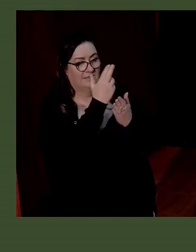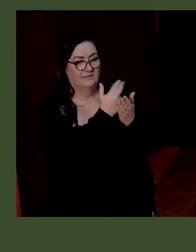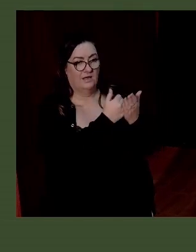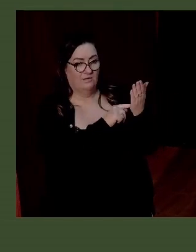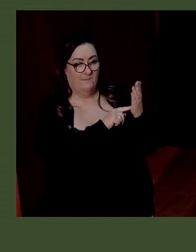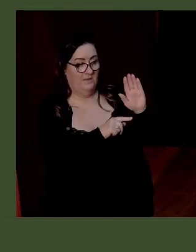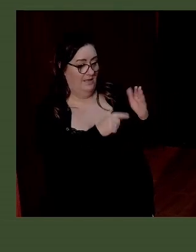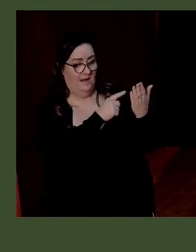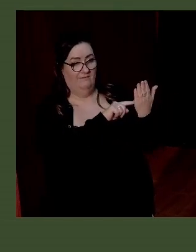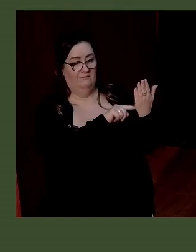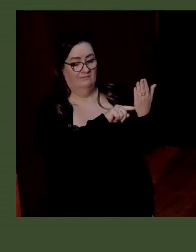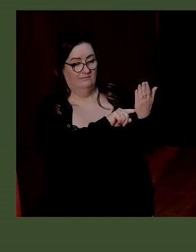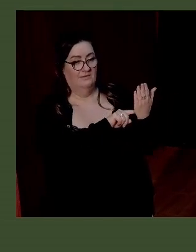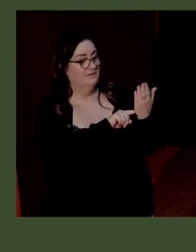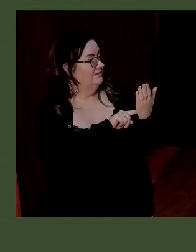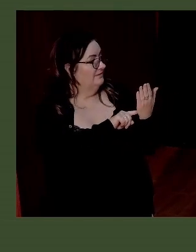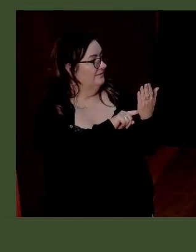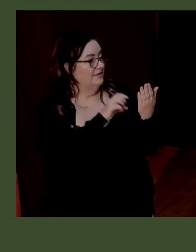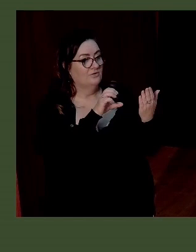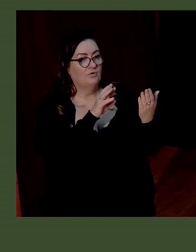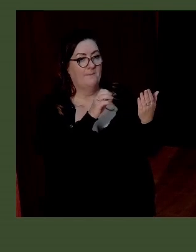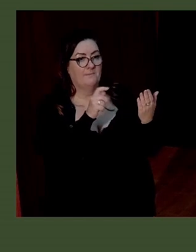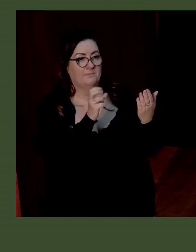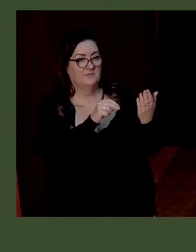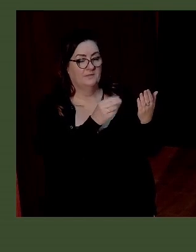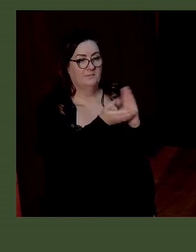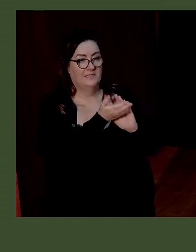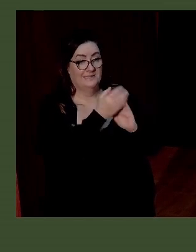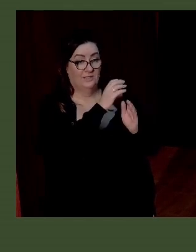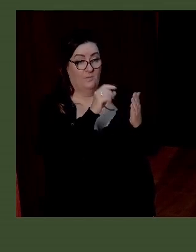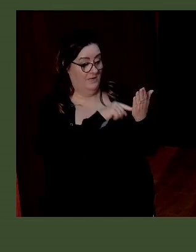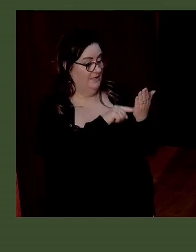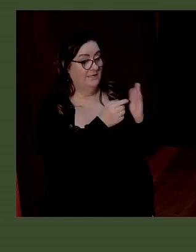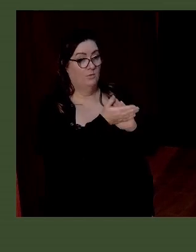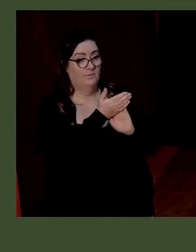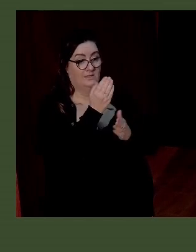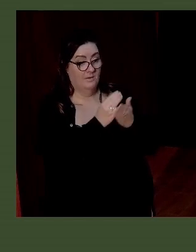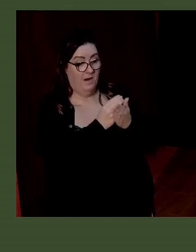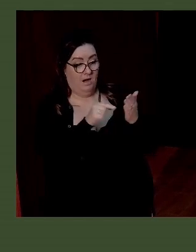on the left-hand side, it's from the Crampton Building Company, who were building one of the